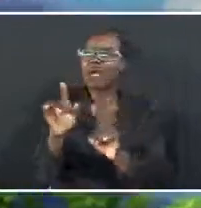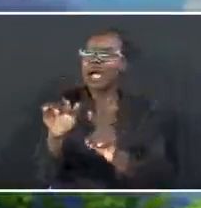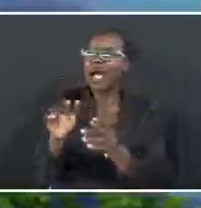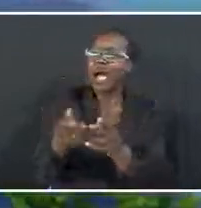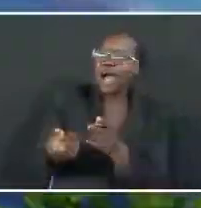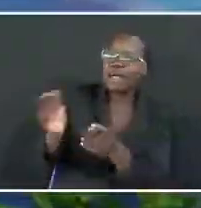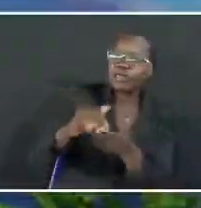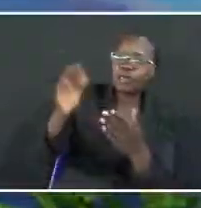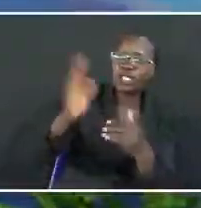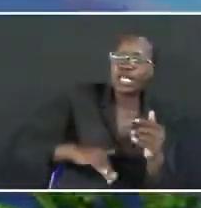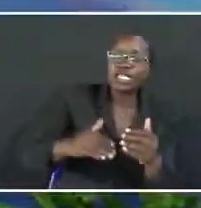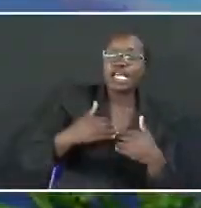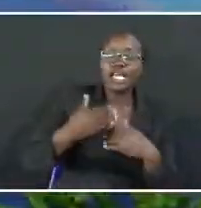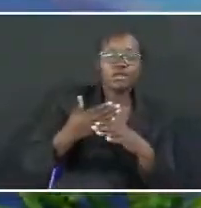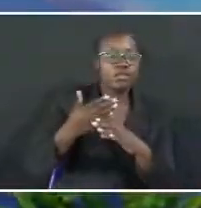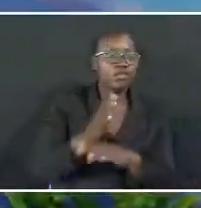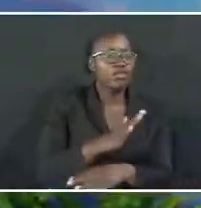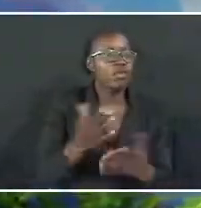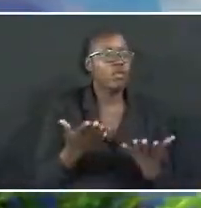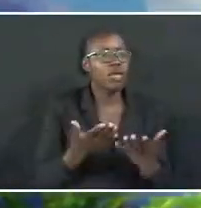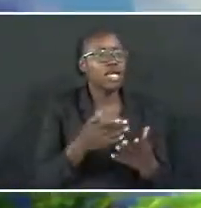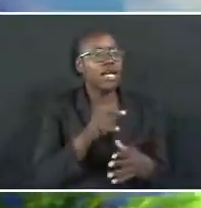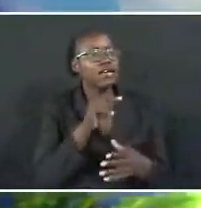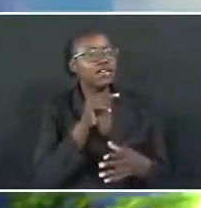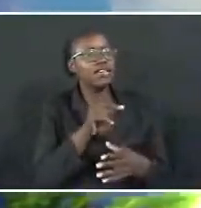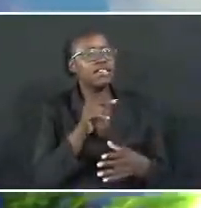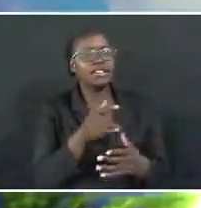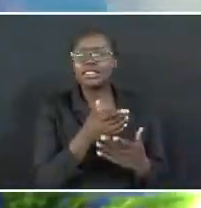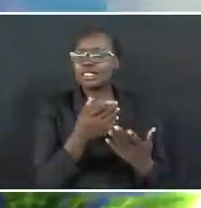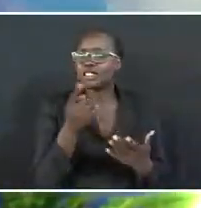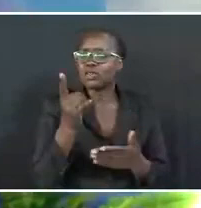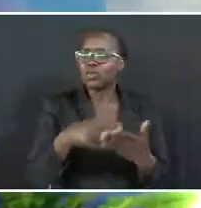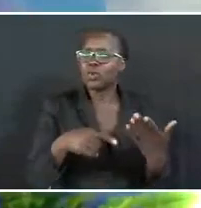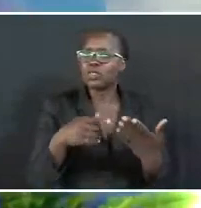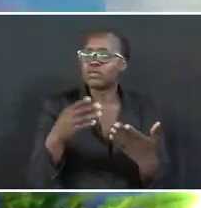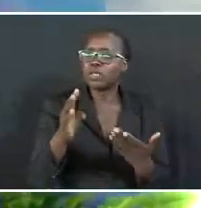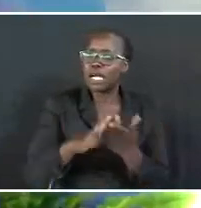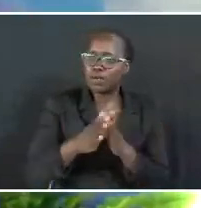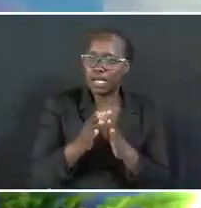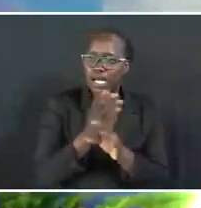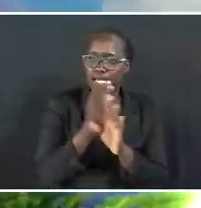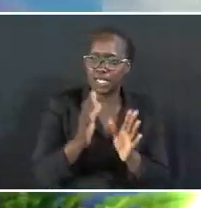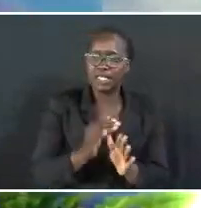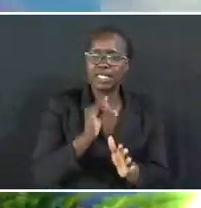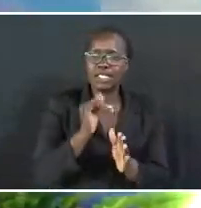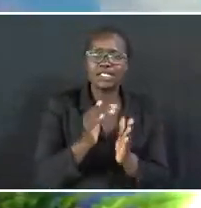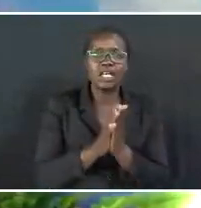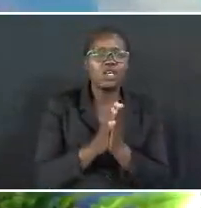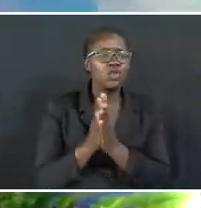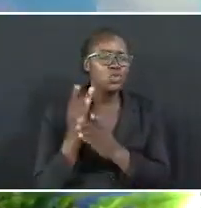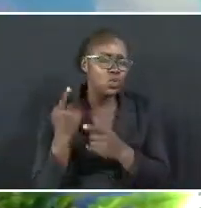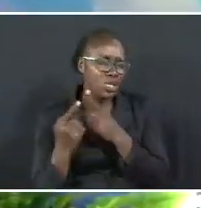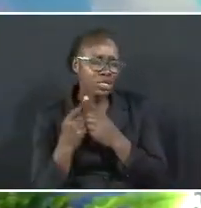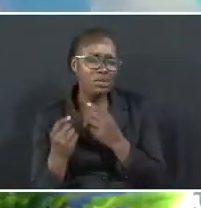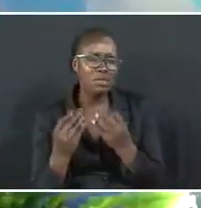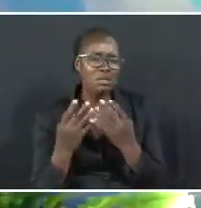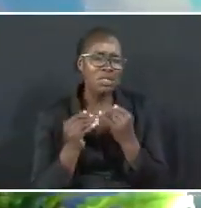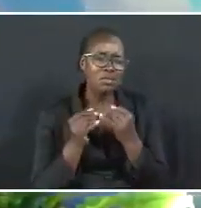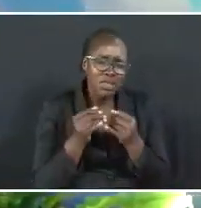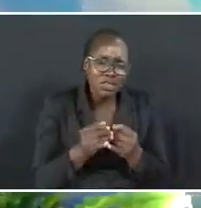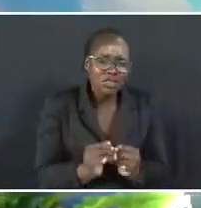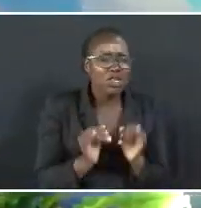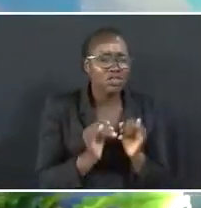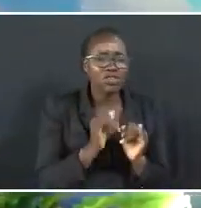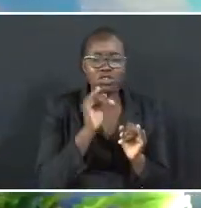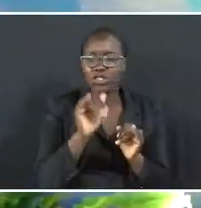he had before. Well, that is what being a Christian is. You will face through these trials.